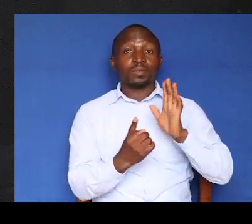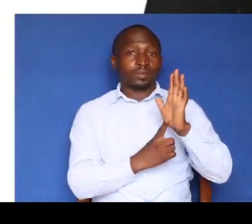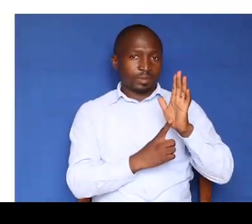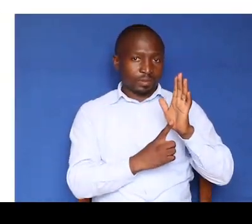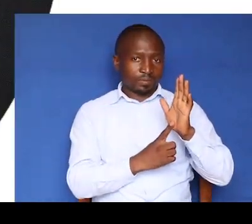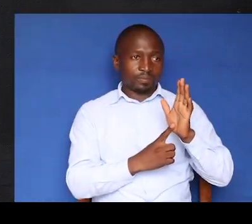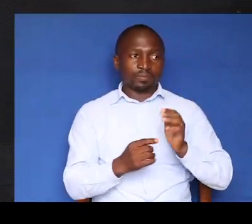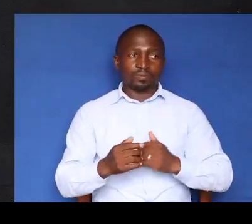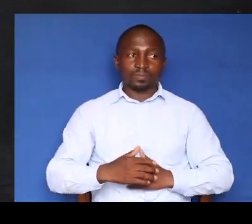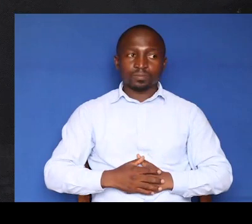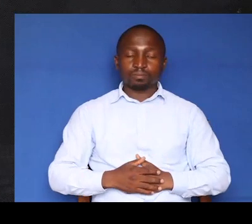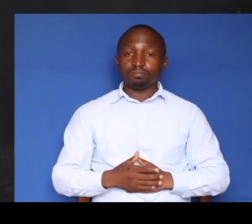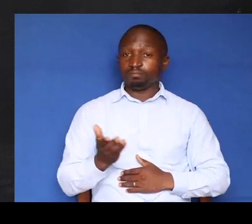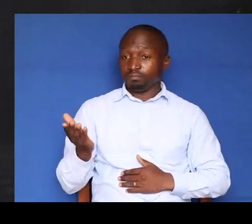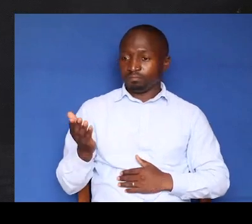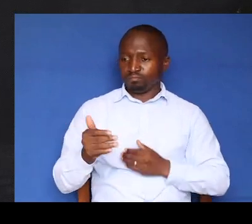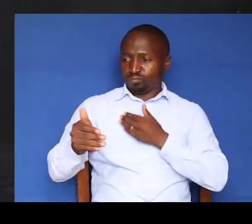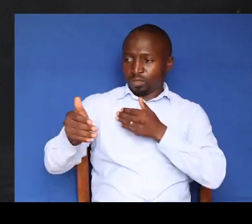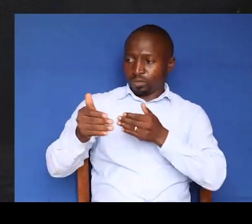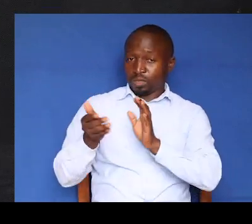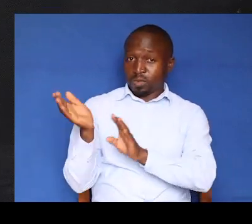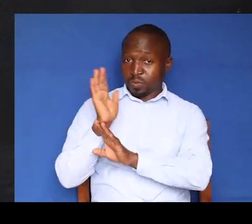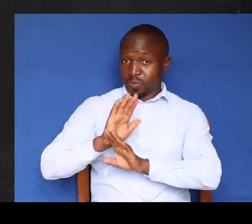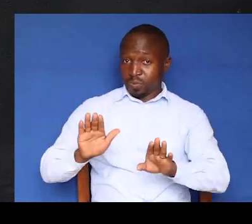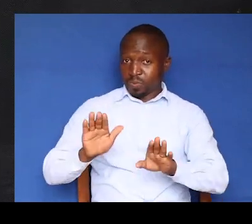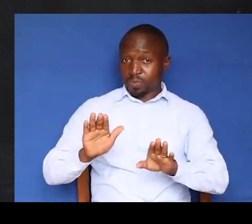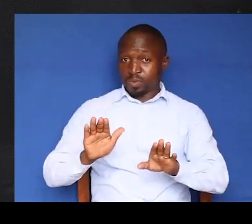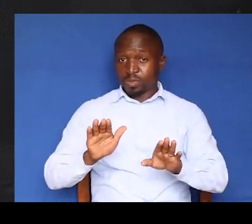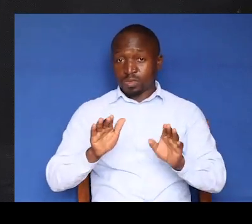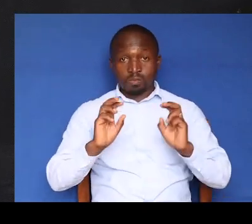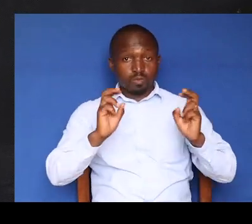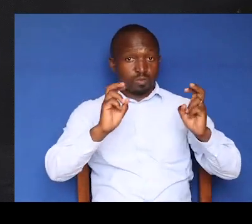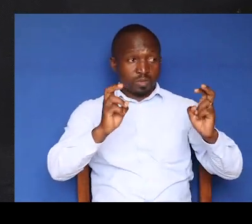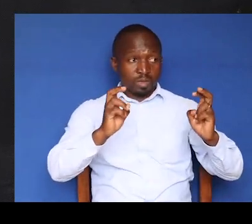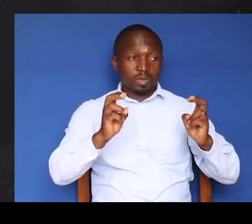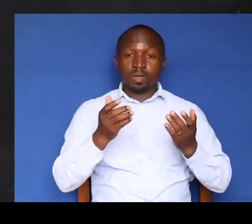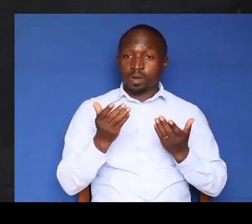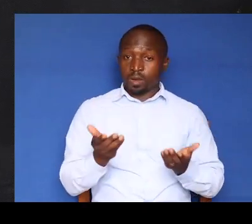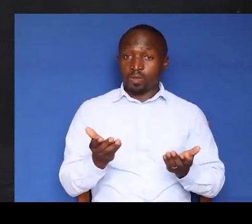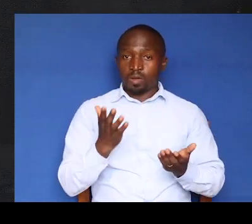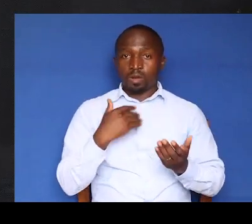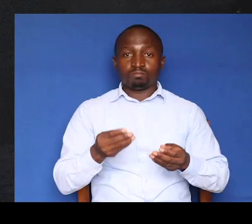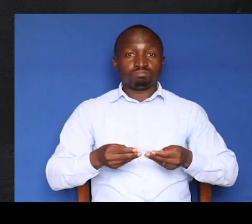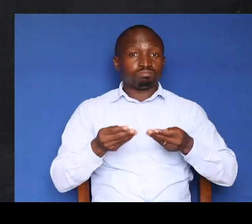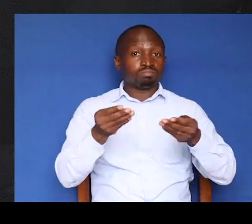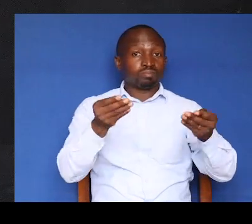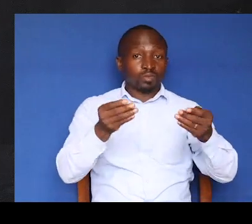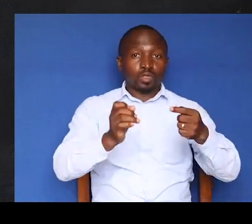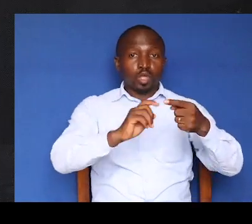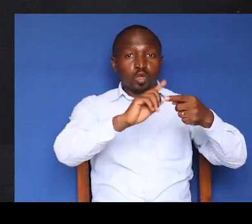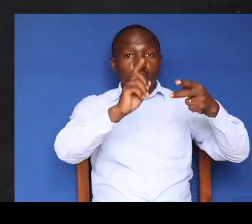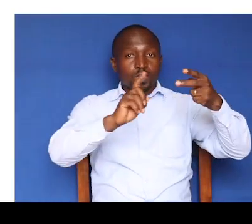6. As we are about to end the class, I would like to give you the